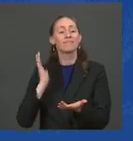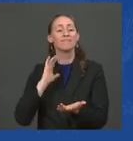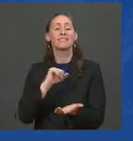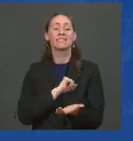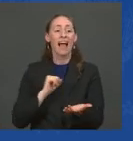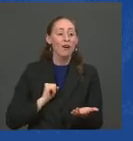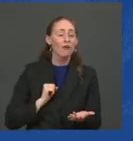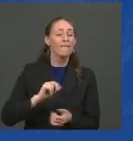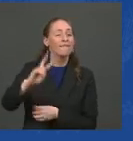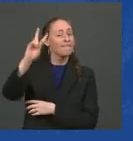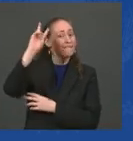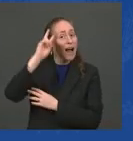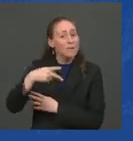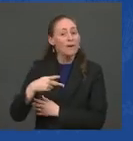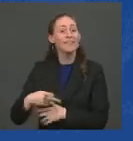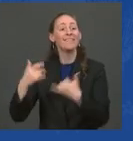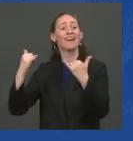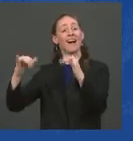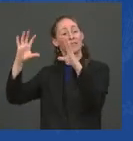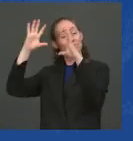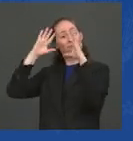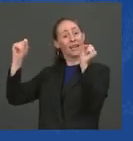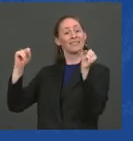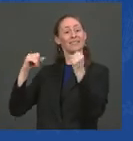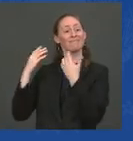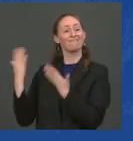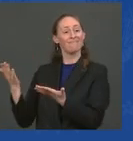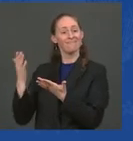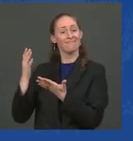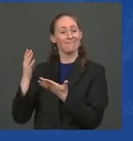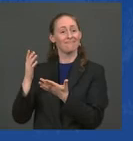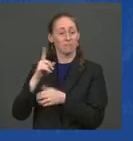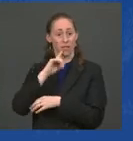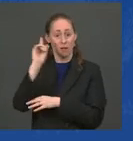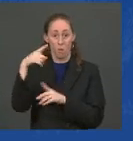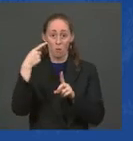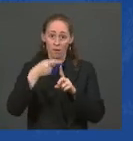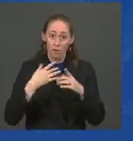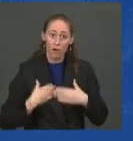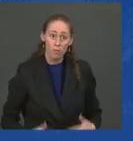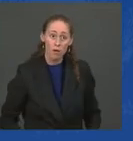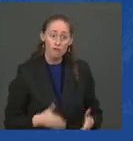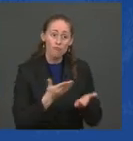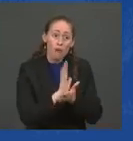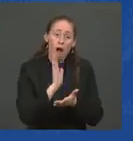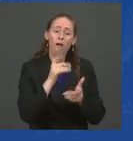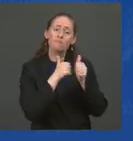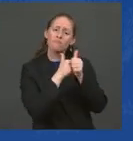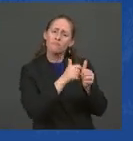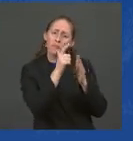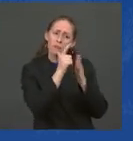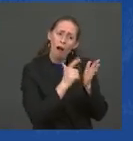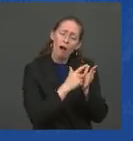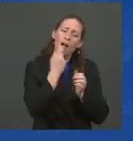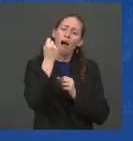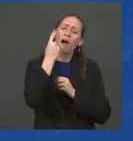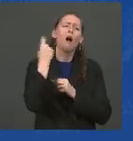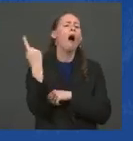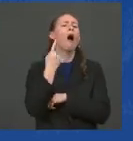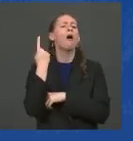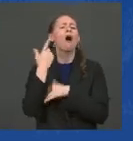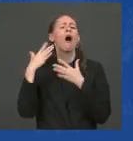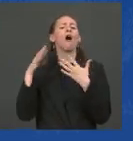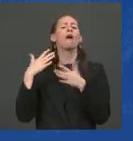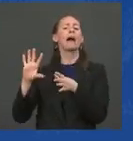President, Joe Biden is not merely an advocate of human rights and the rule of law. He is consistently and actively